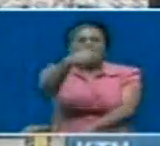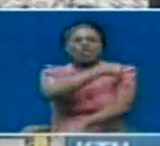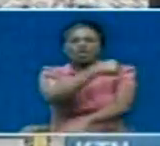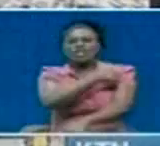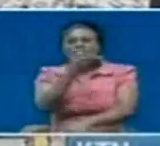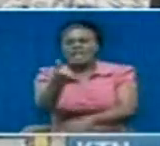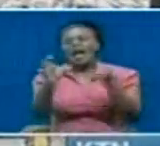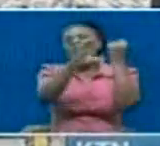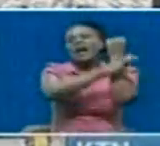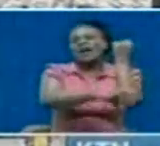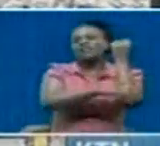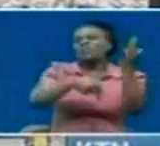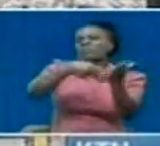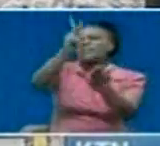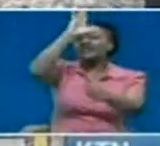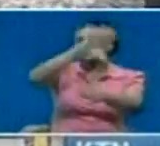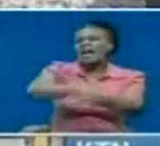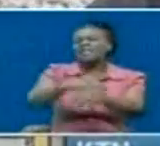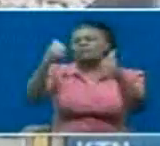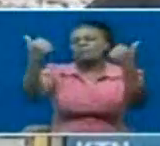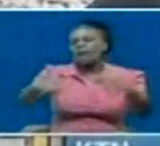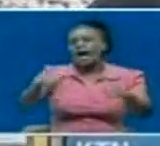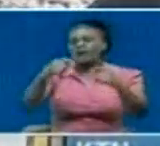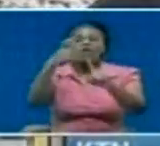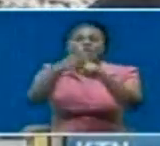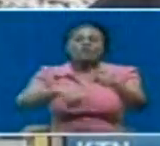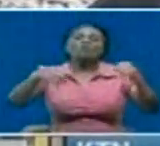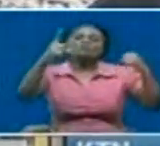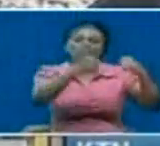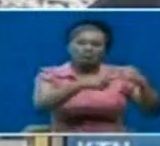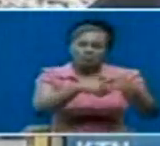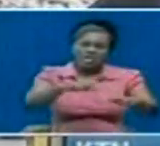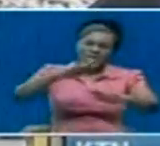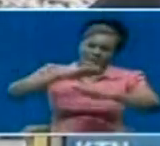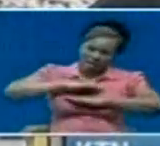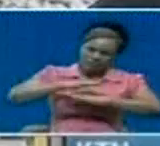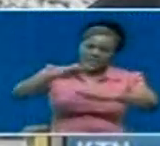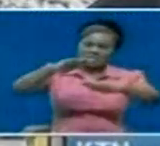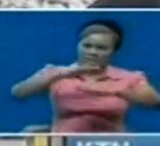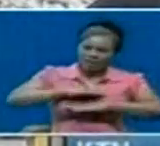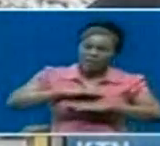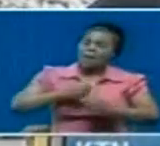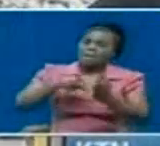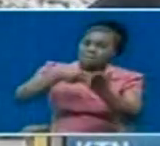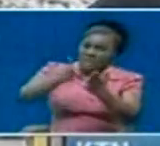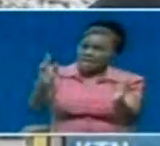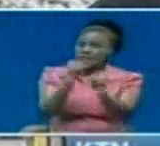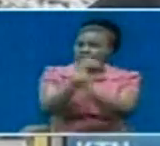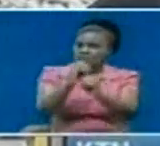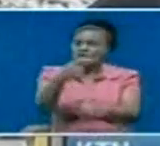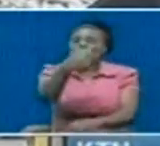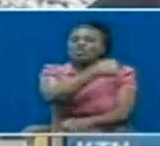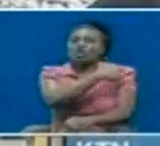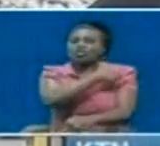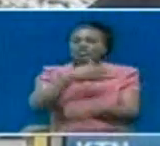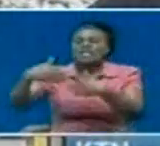this country who have not been paid since June. Enough is enough. If health workers are not paid, the doctors already will